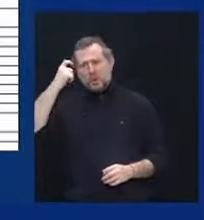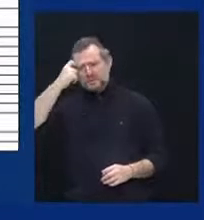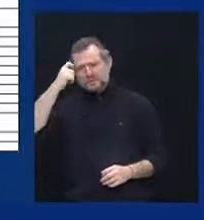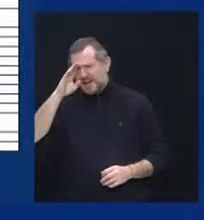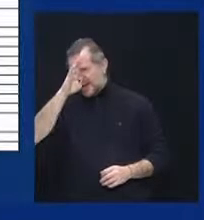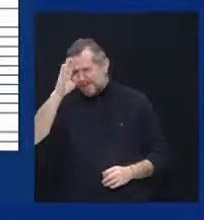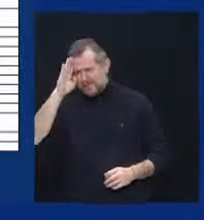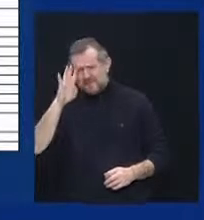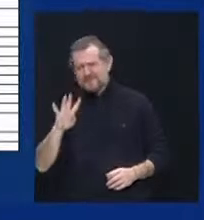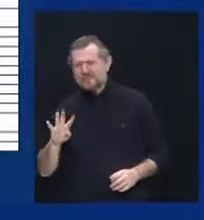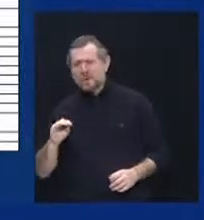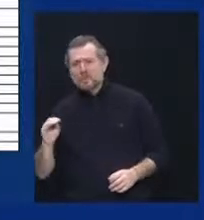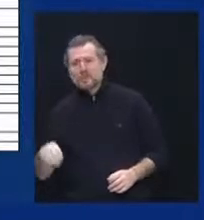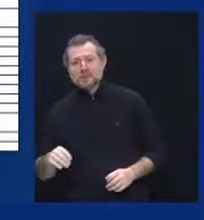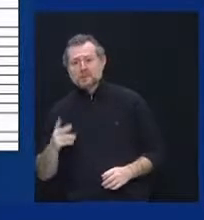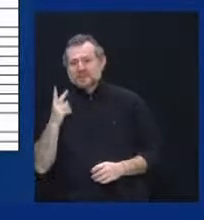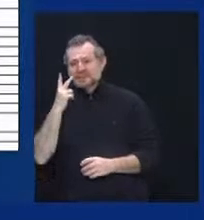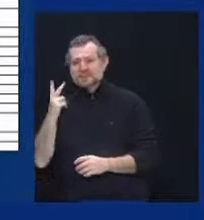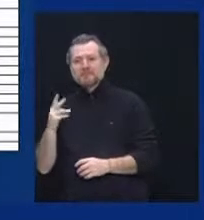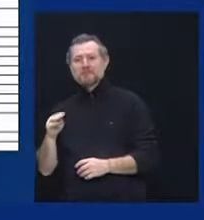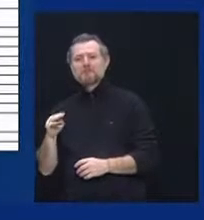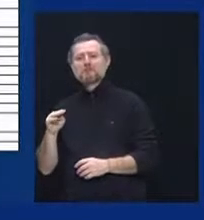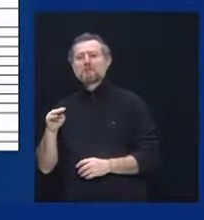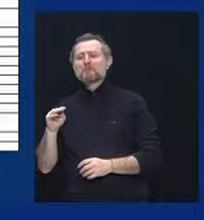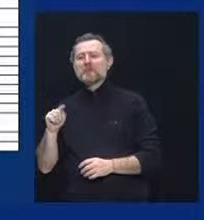40% Montefiore Mount Vernon Health.